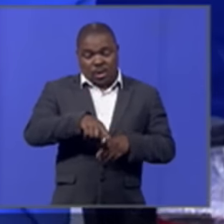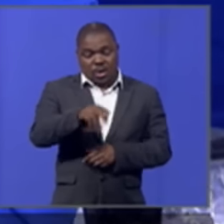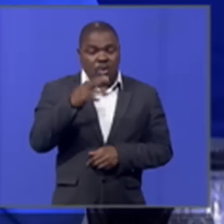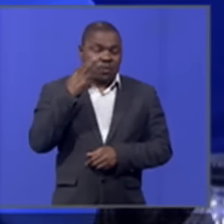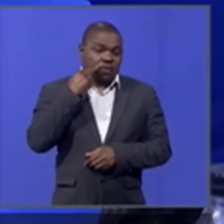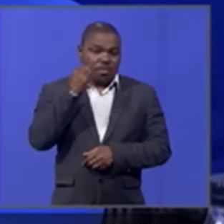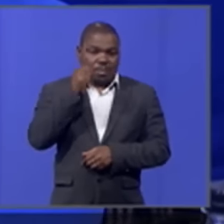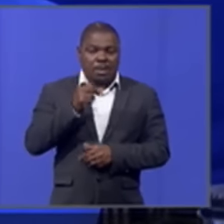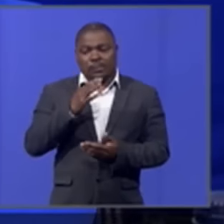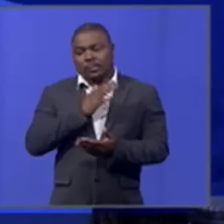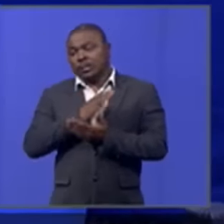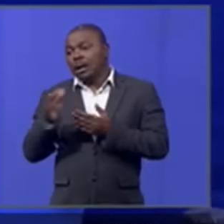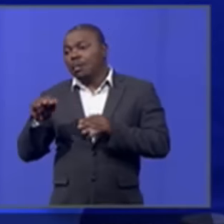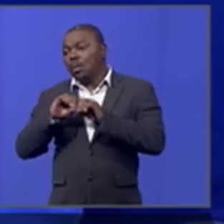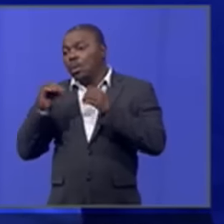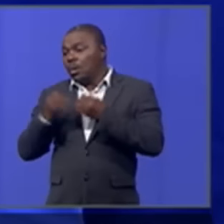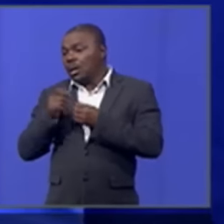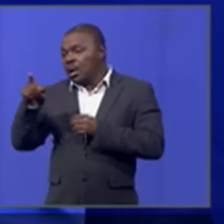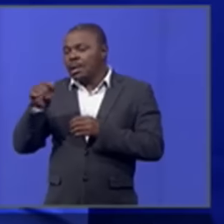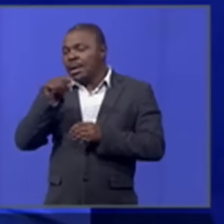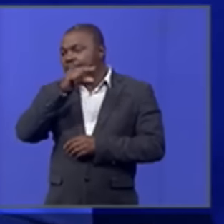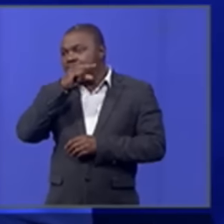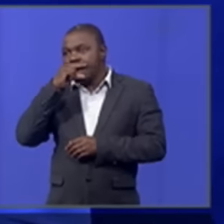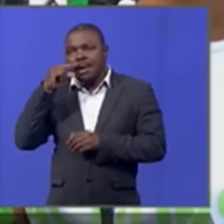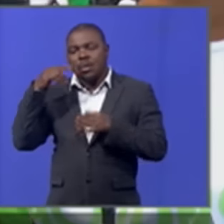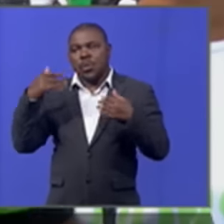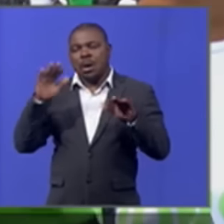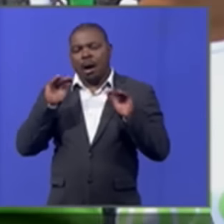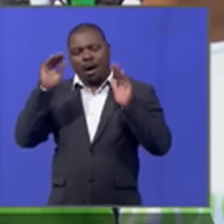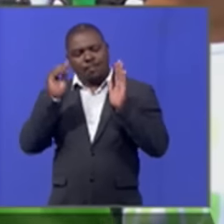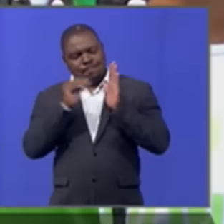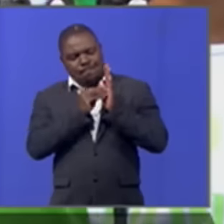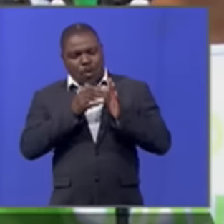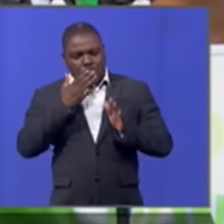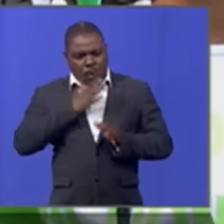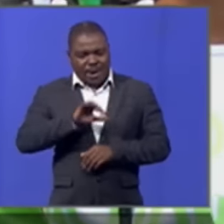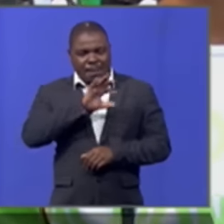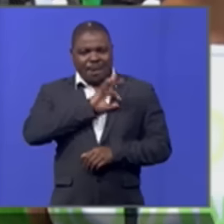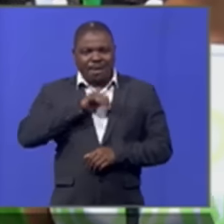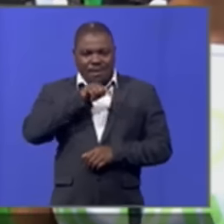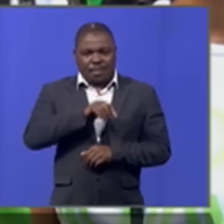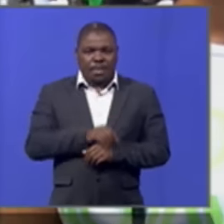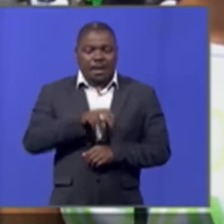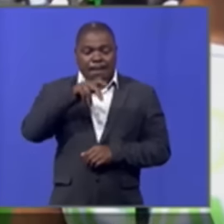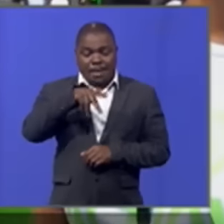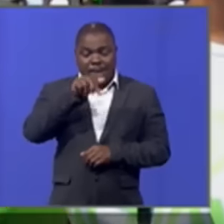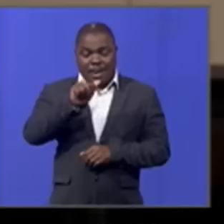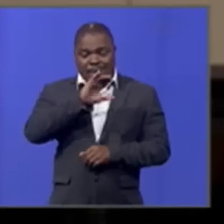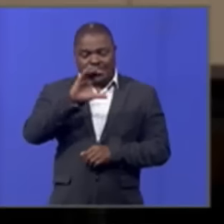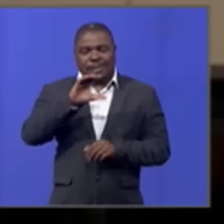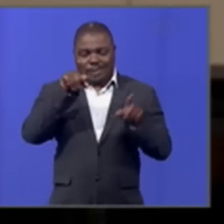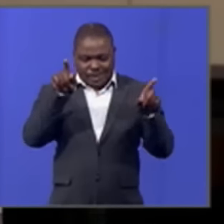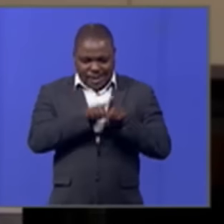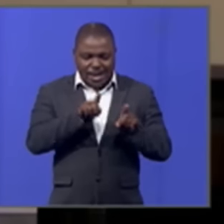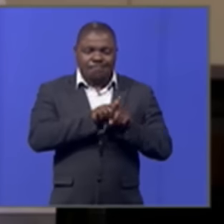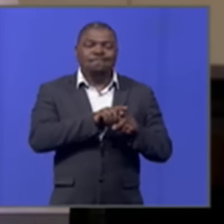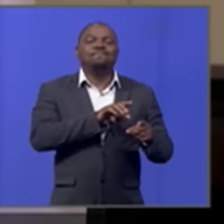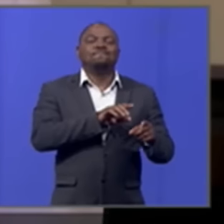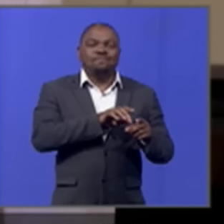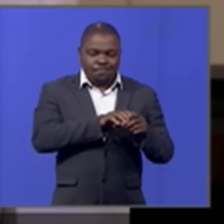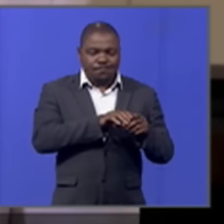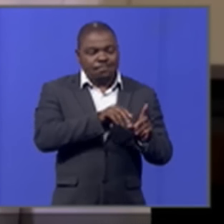kwadisitse maina a magolo go nna baeteledipele ba toropokgolo ya Gauta, mme PAC yone ga e kate ka morago. The